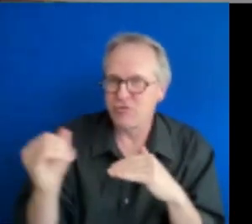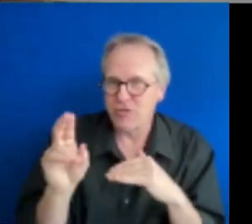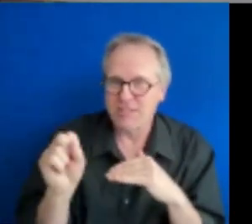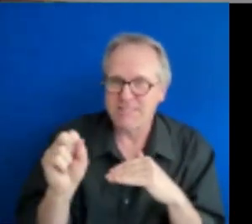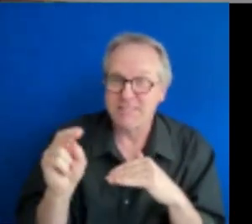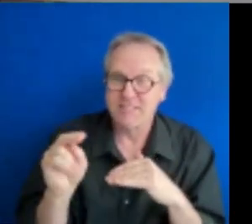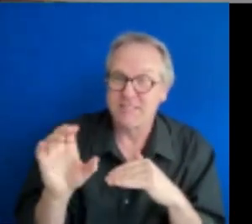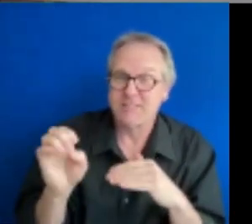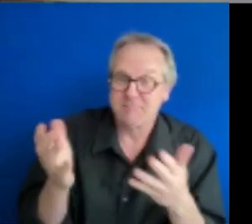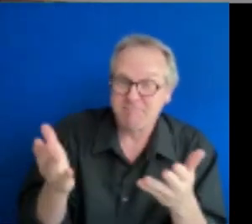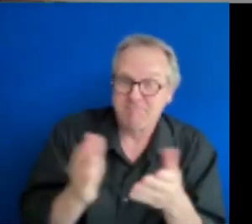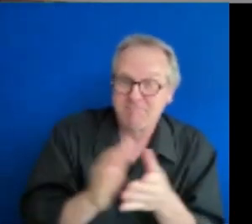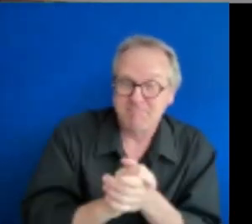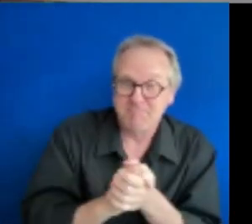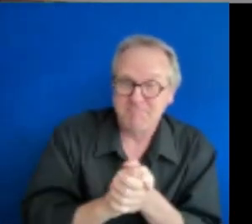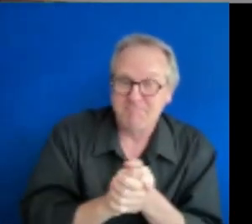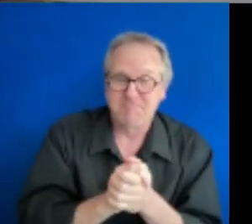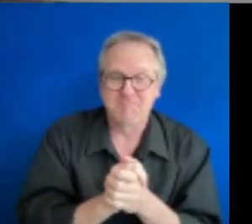justice.